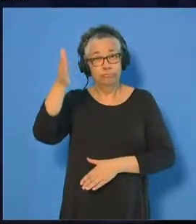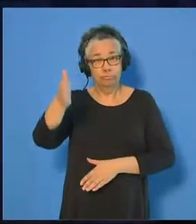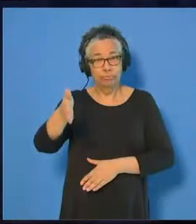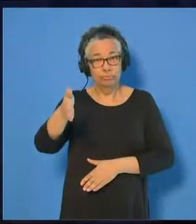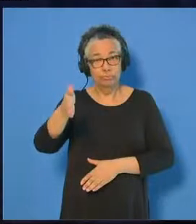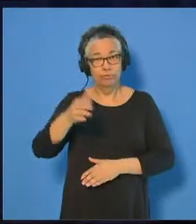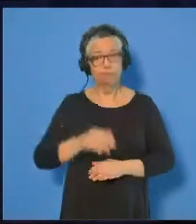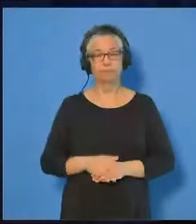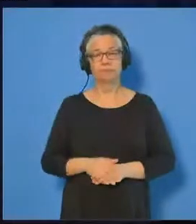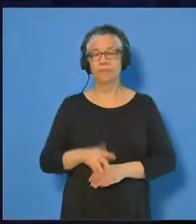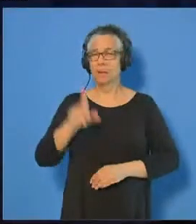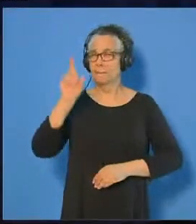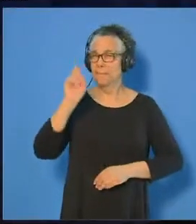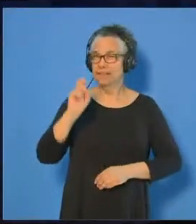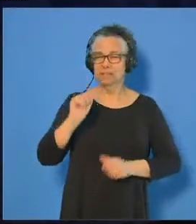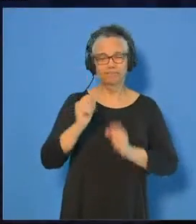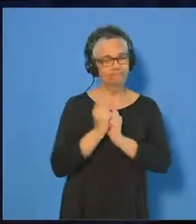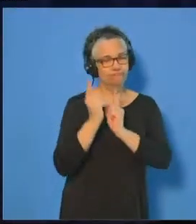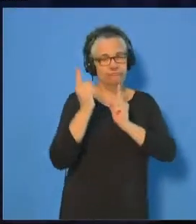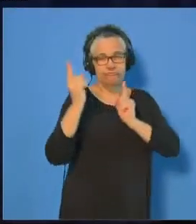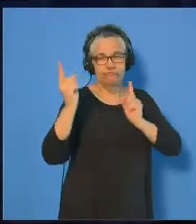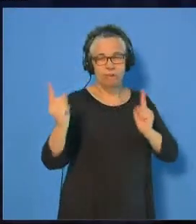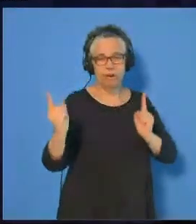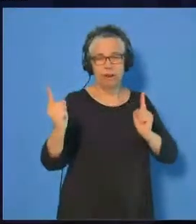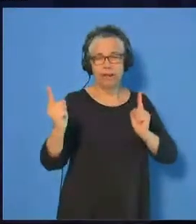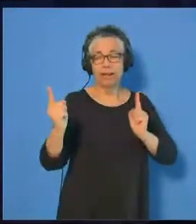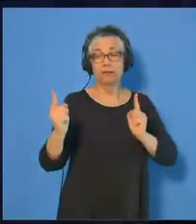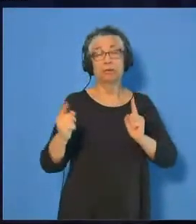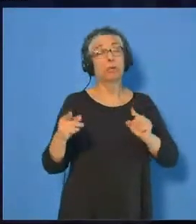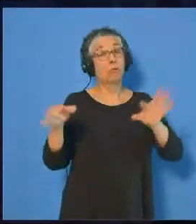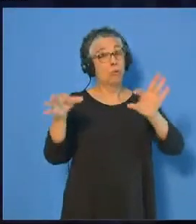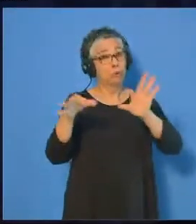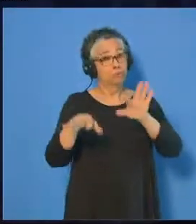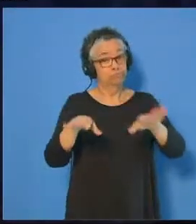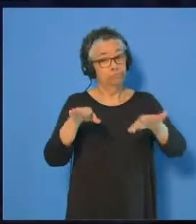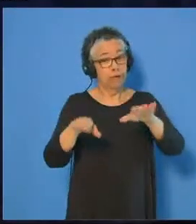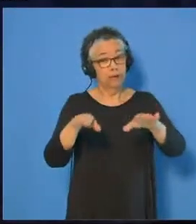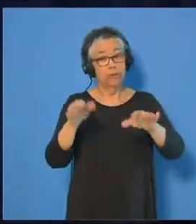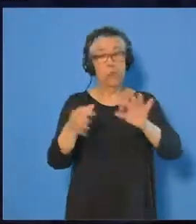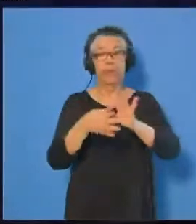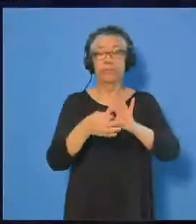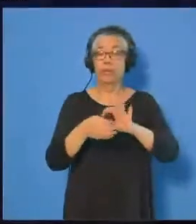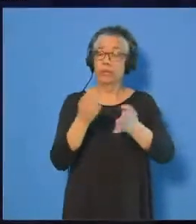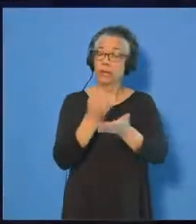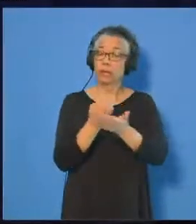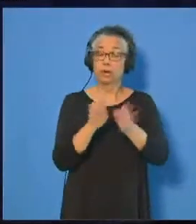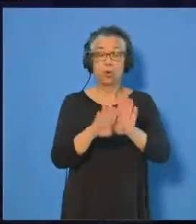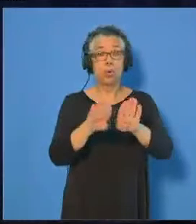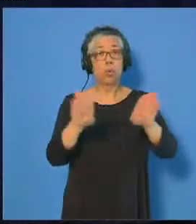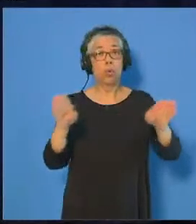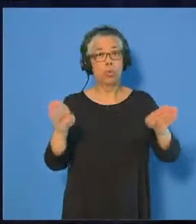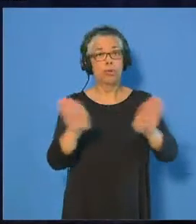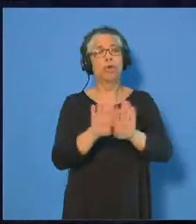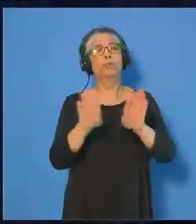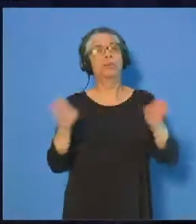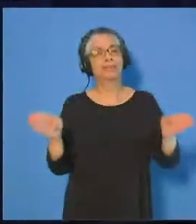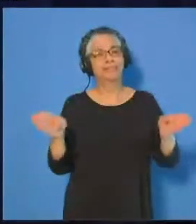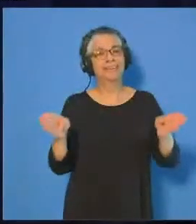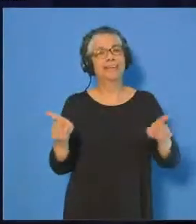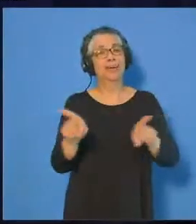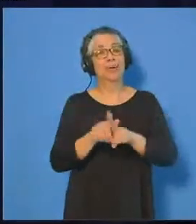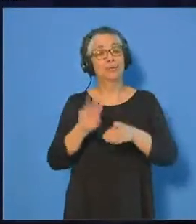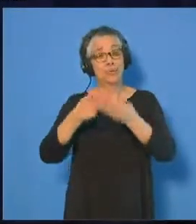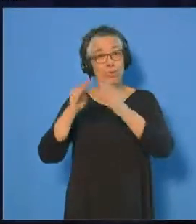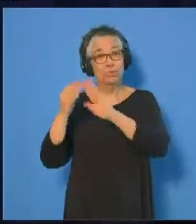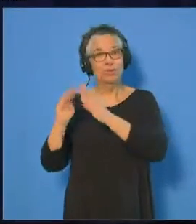We must maintain social distancing and balance that with the opening of our economy and our community.